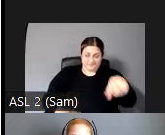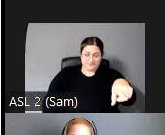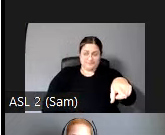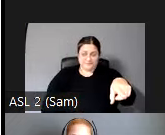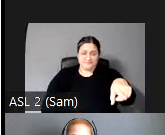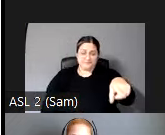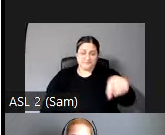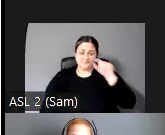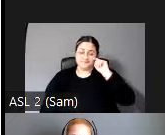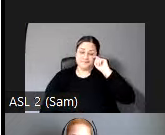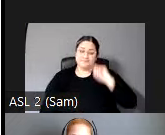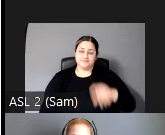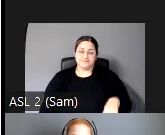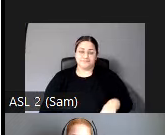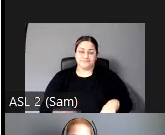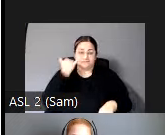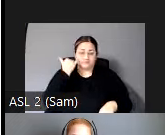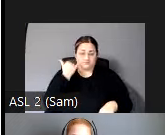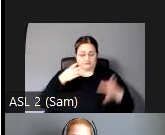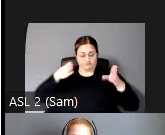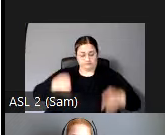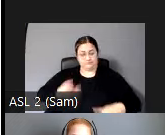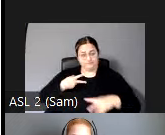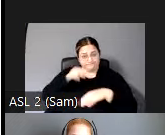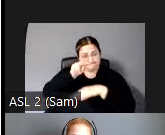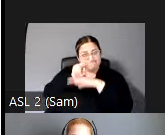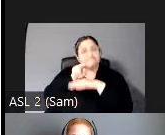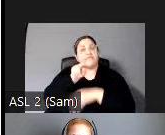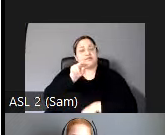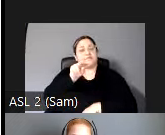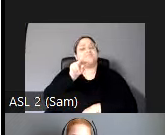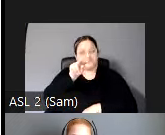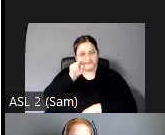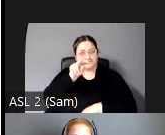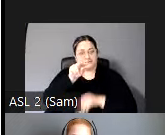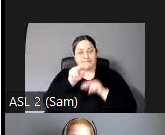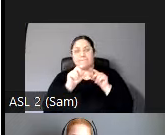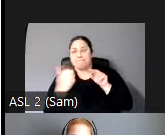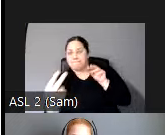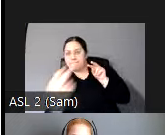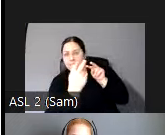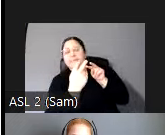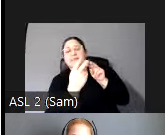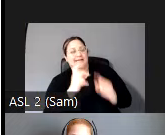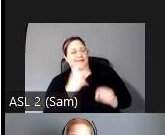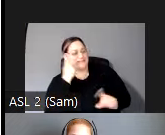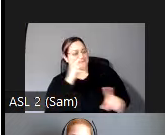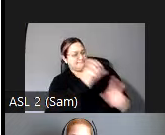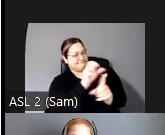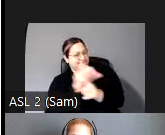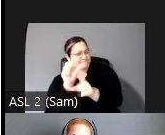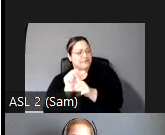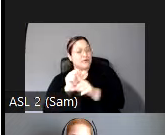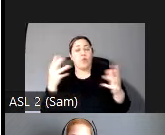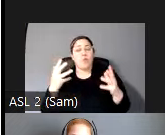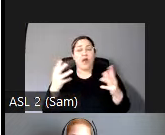and somebody can see inside your eye and actually look to see, hey, you've got some of these plaque buildups. This is a